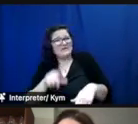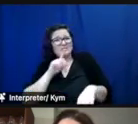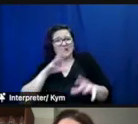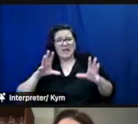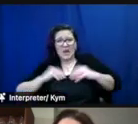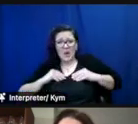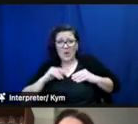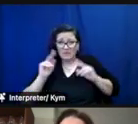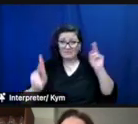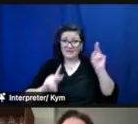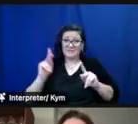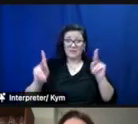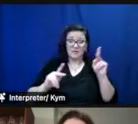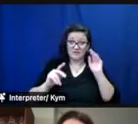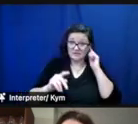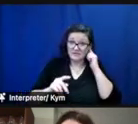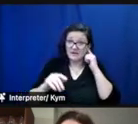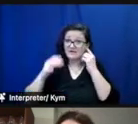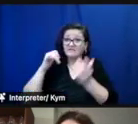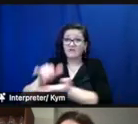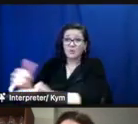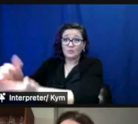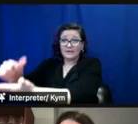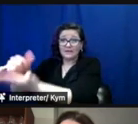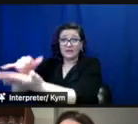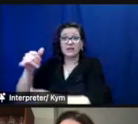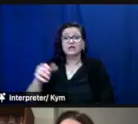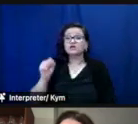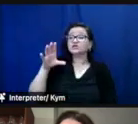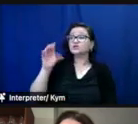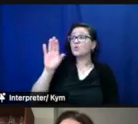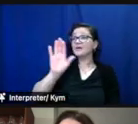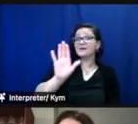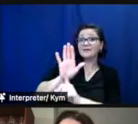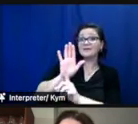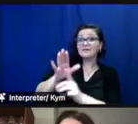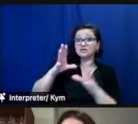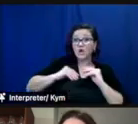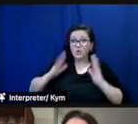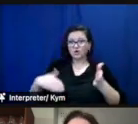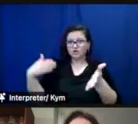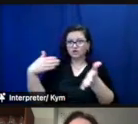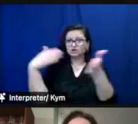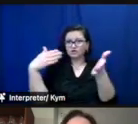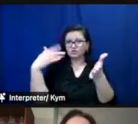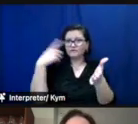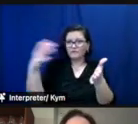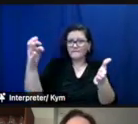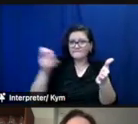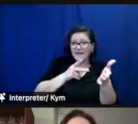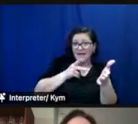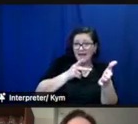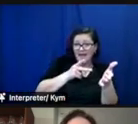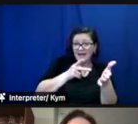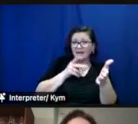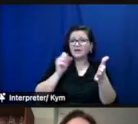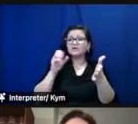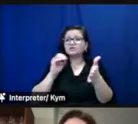His owner sued to have him returned. And so the citizens in Mechanicsburg